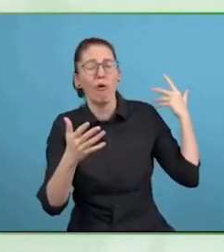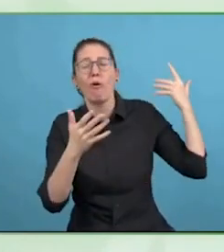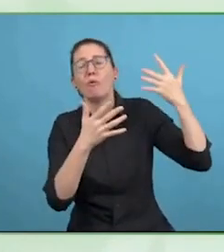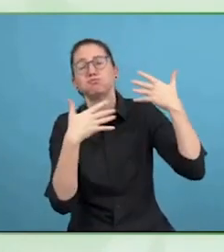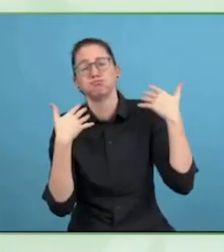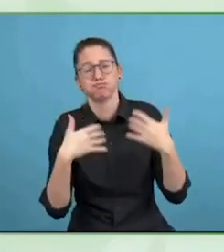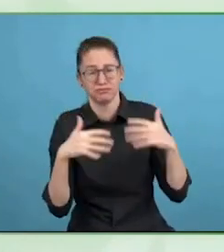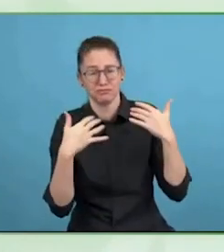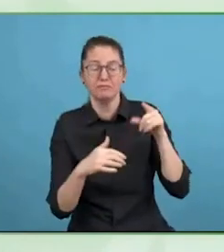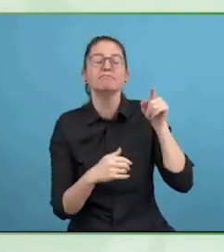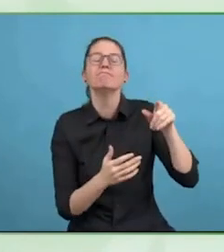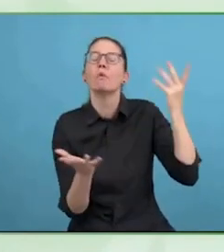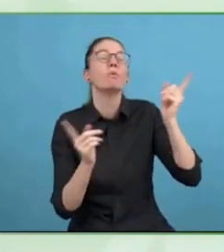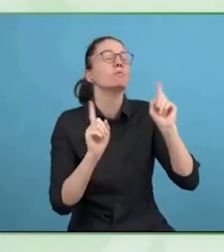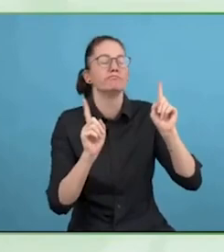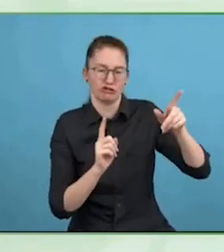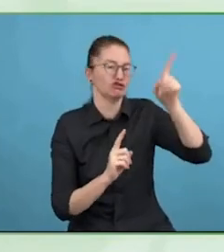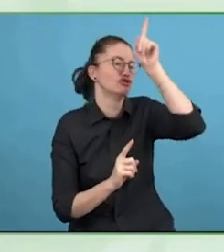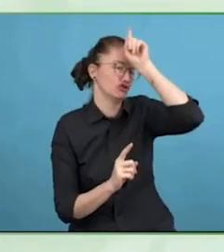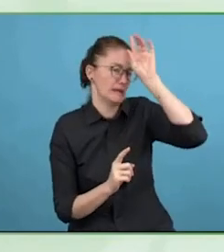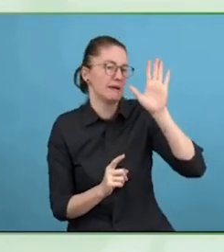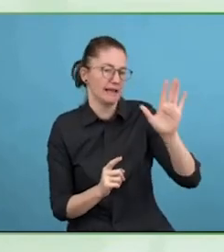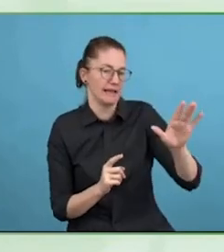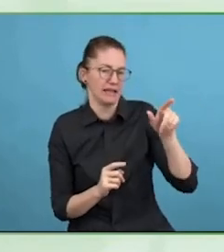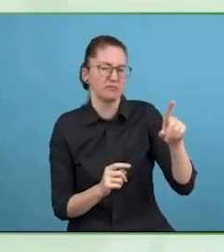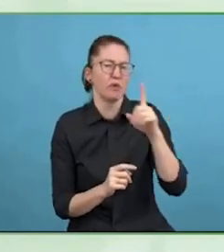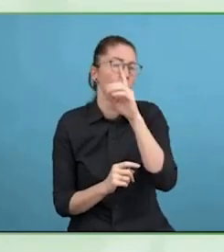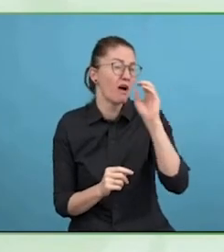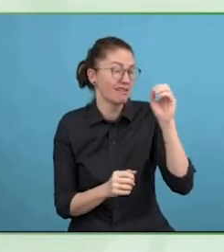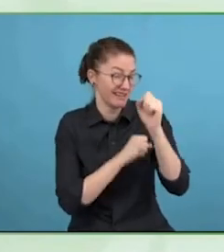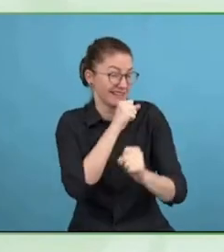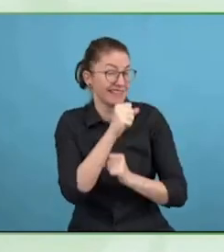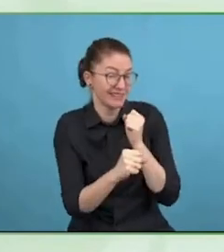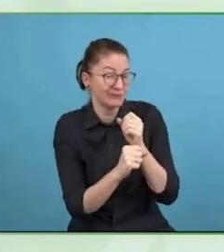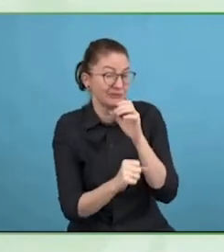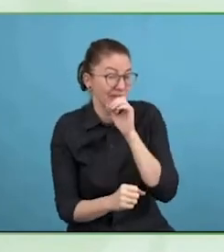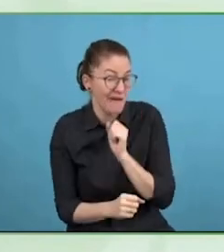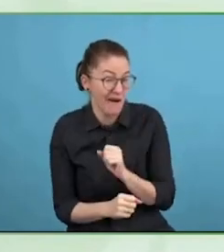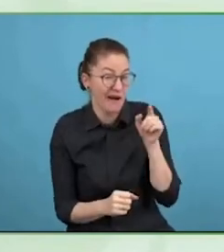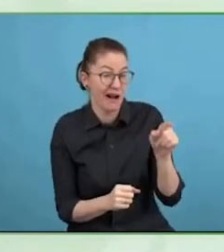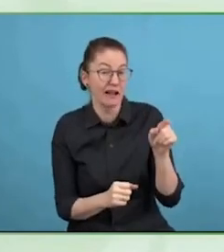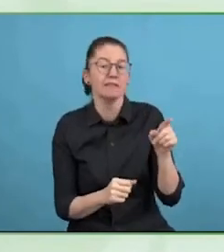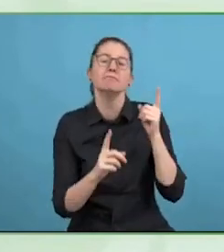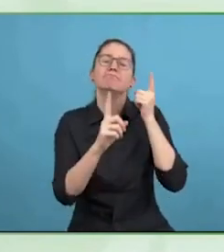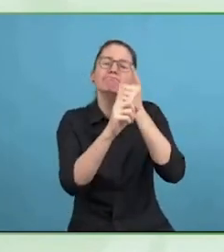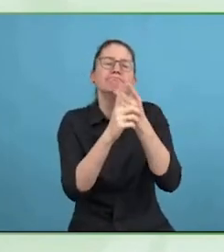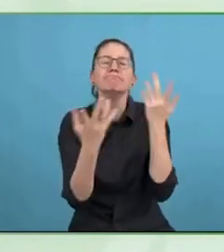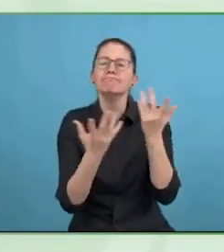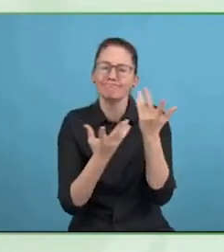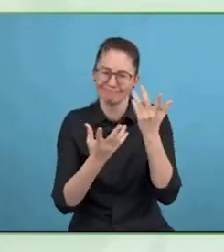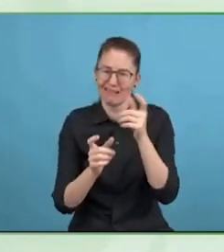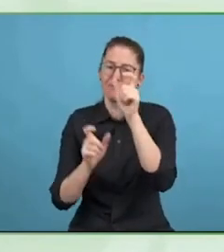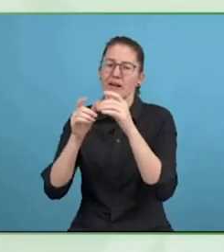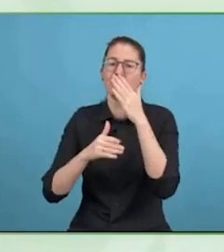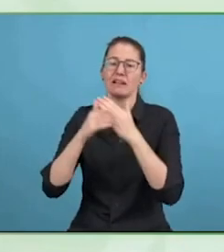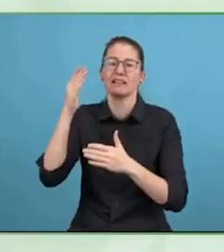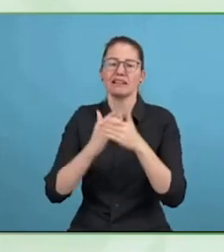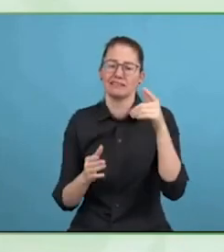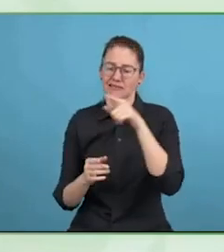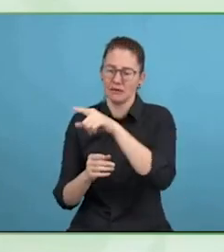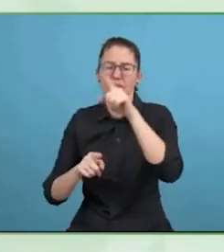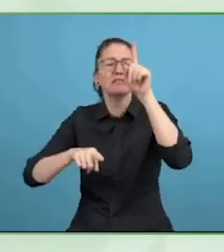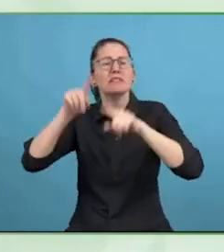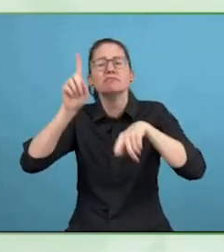it operating? So traditionally, most of our donors are